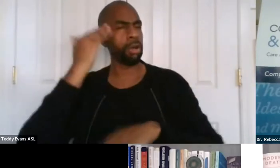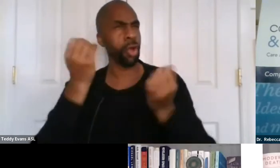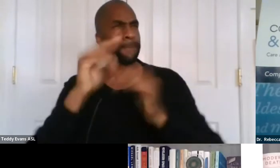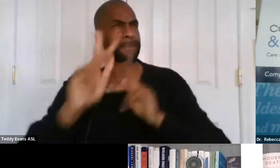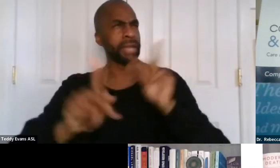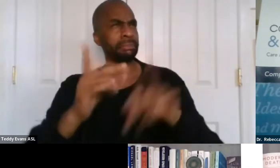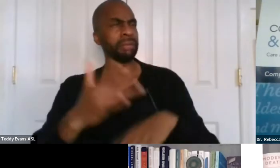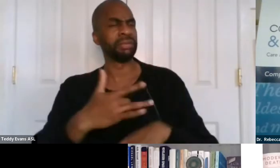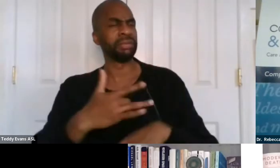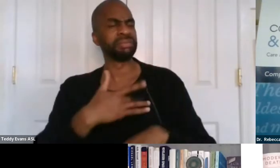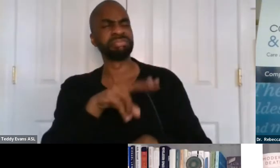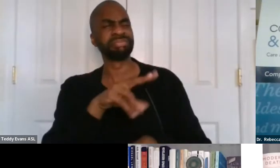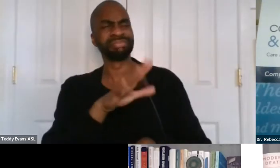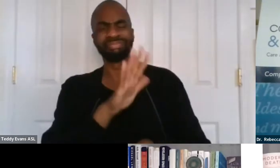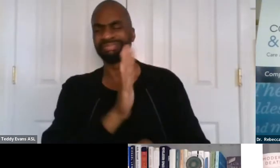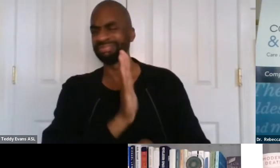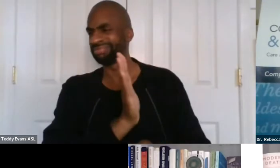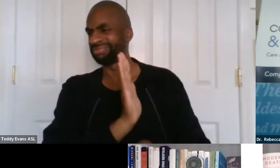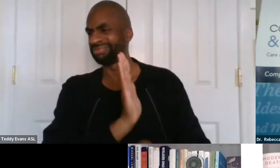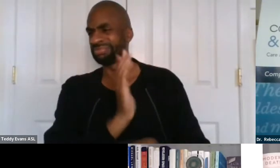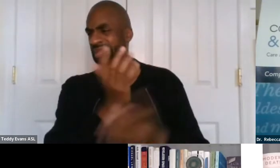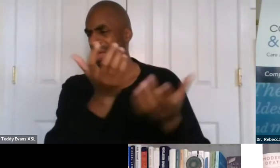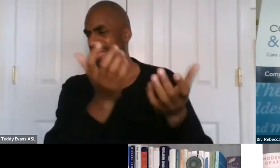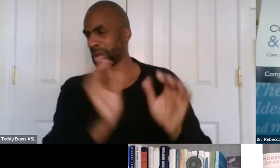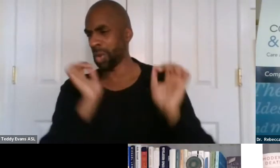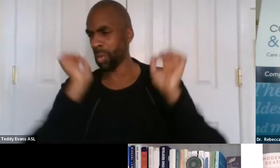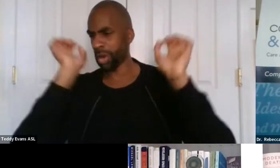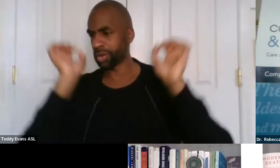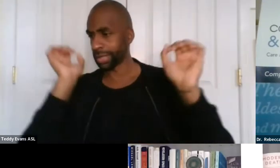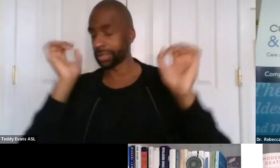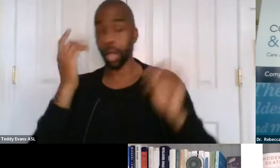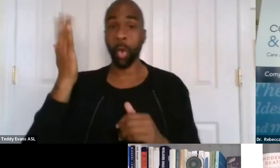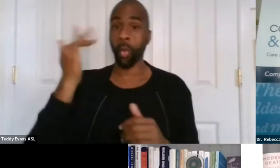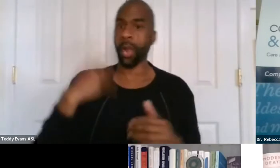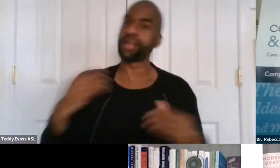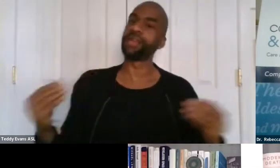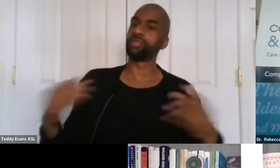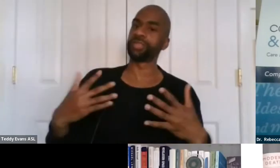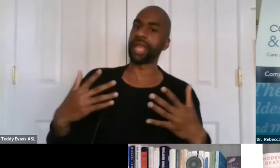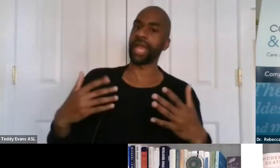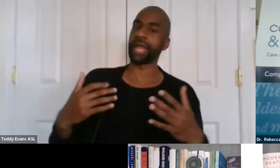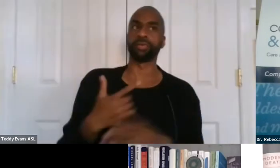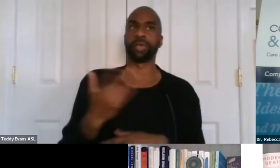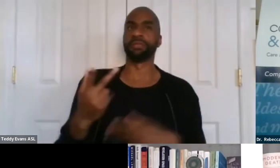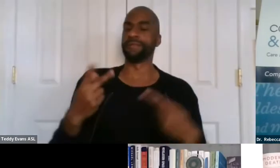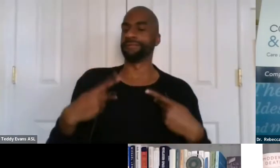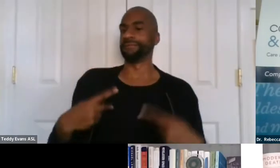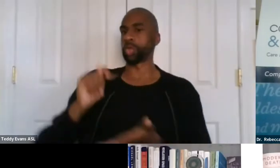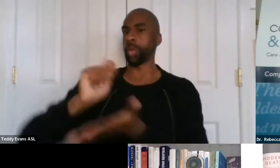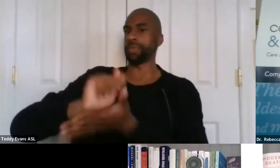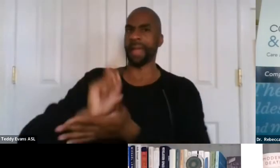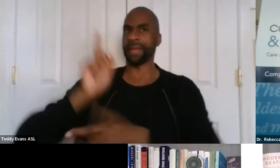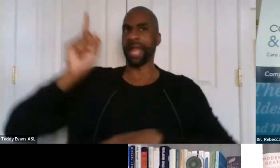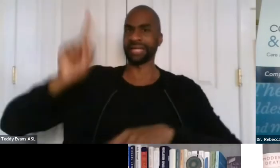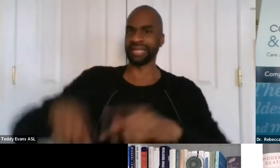and you exercise, your pain gets worse. That's what happened to me when I had to start physical therapy. I could barely do the exercises because